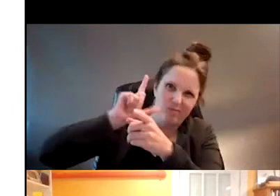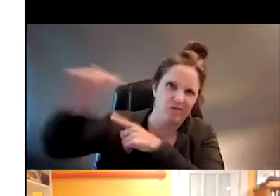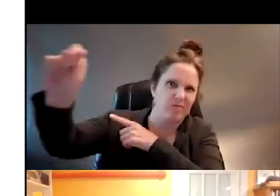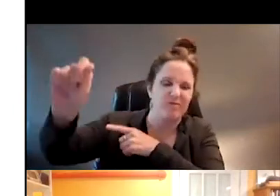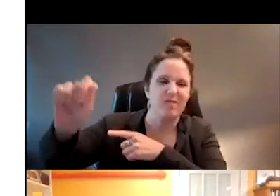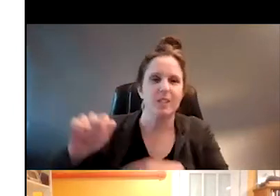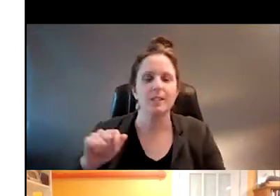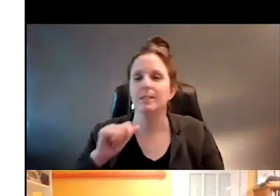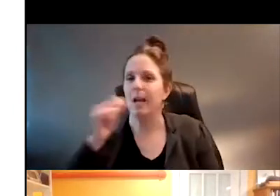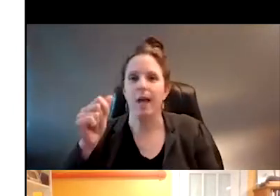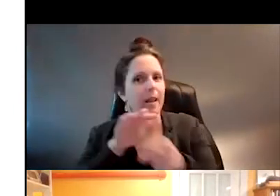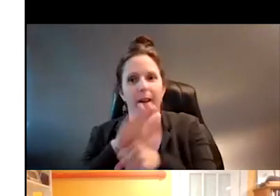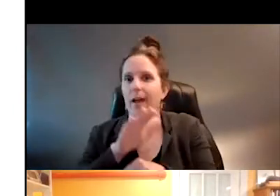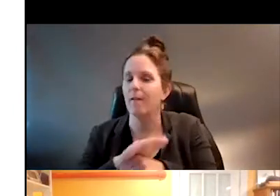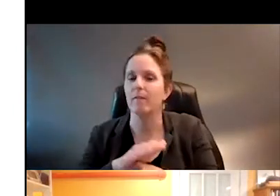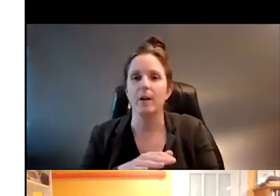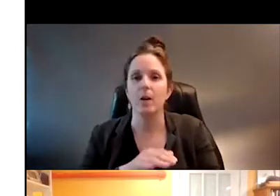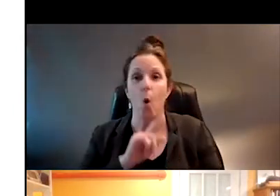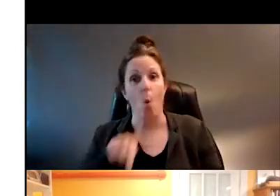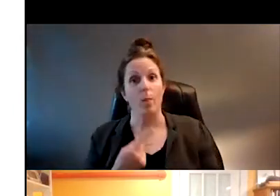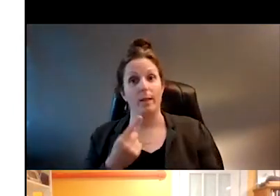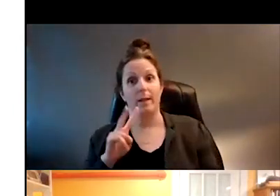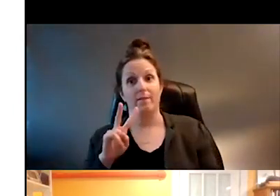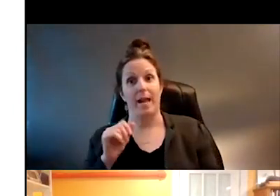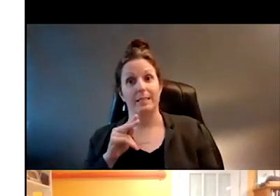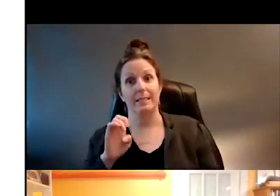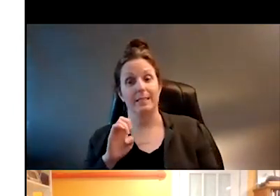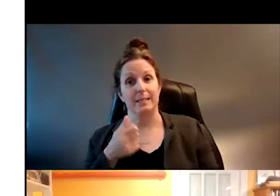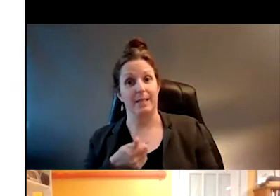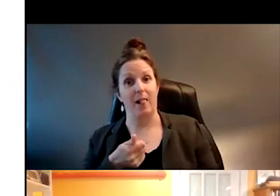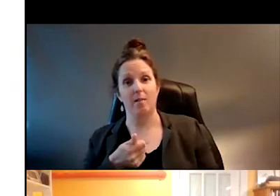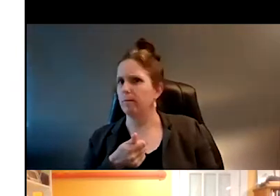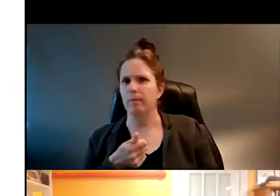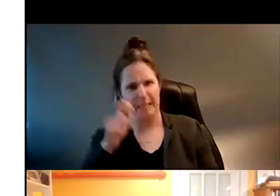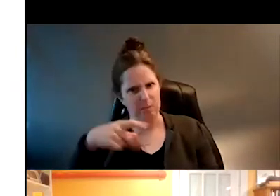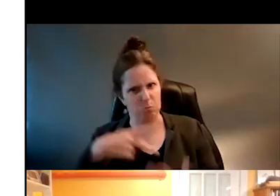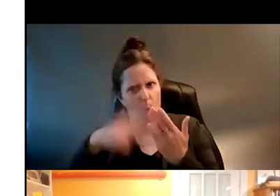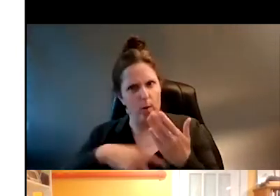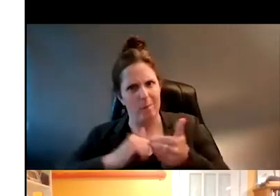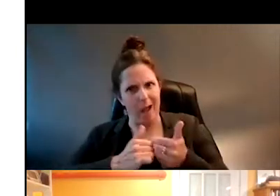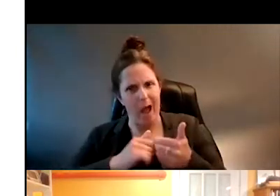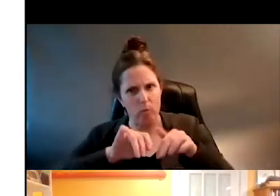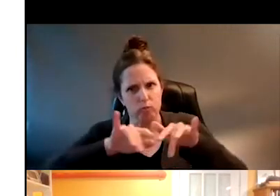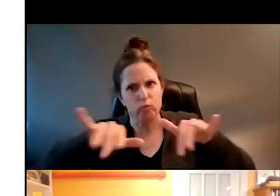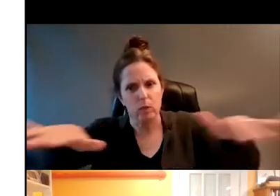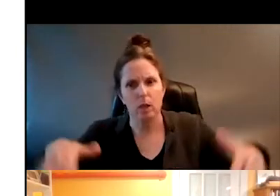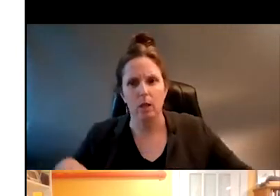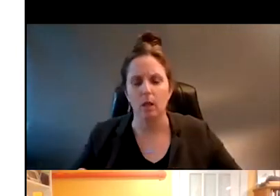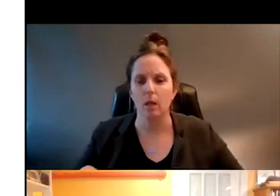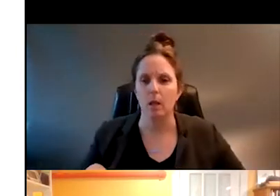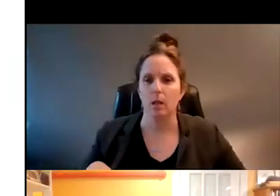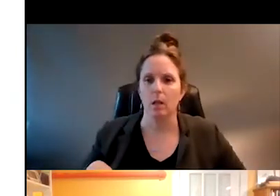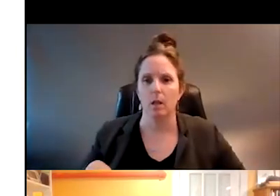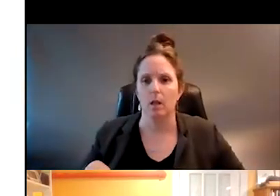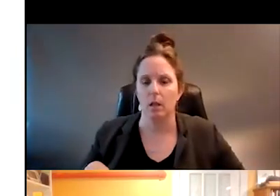need to have a vaccine program. If you have somebody, take yourself, the first question is, well, there's a vaccine, will I accept